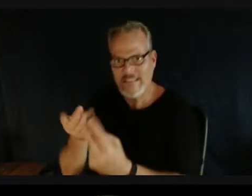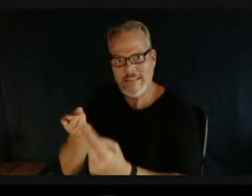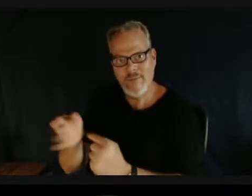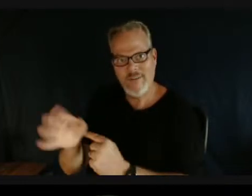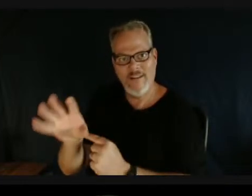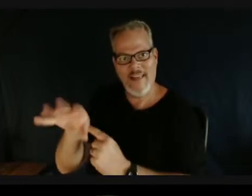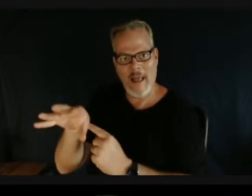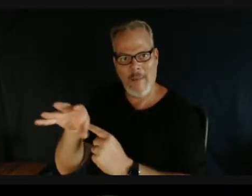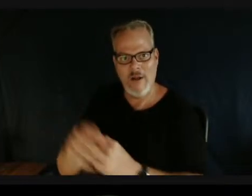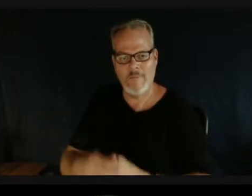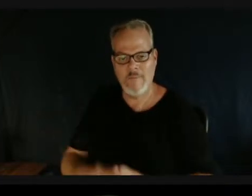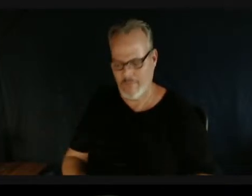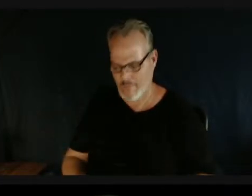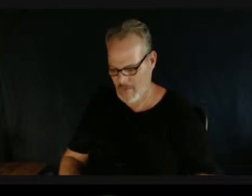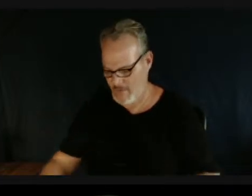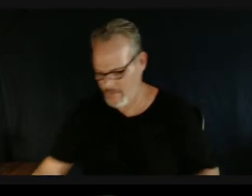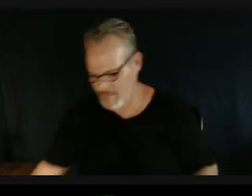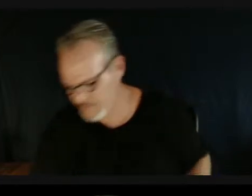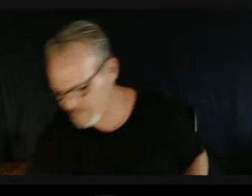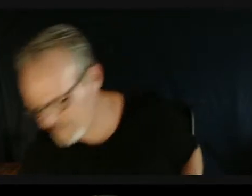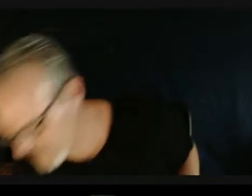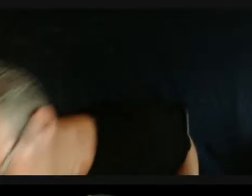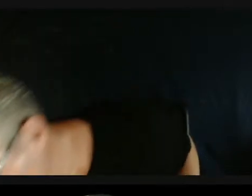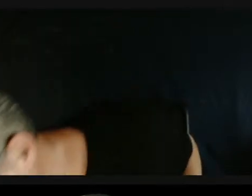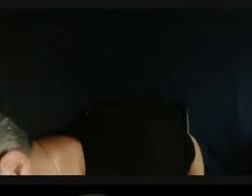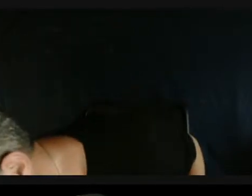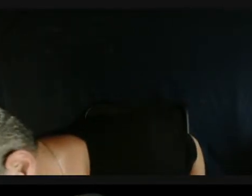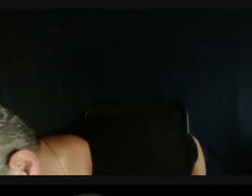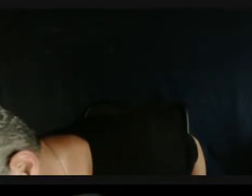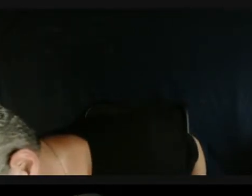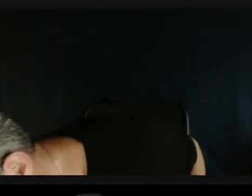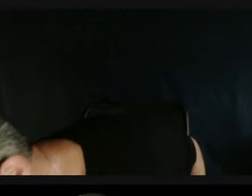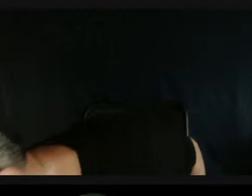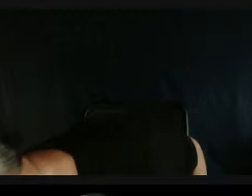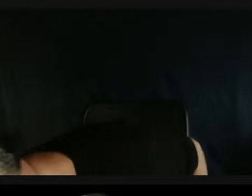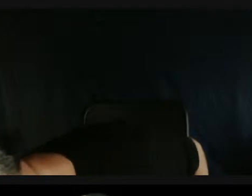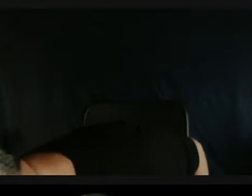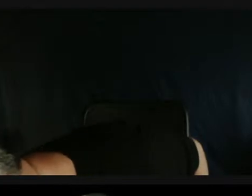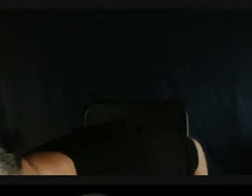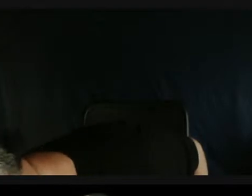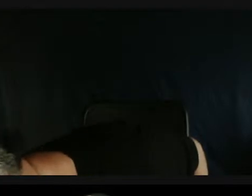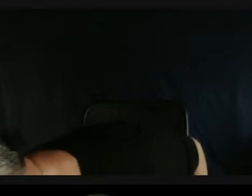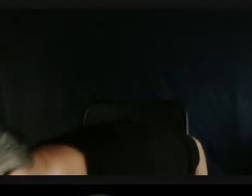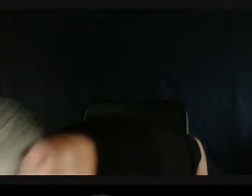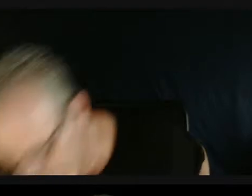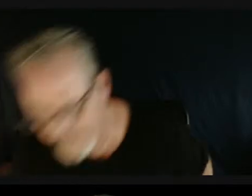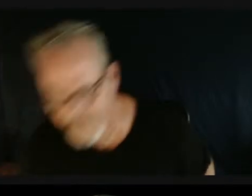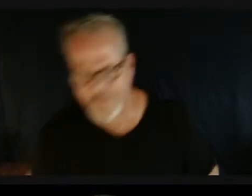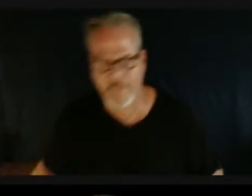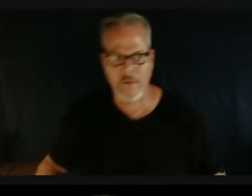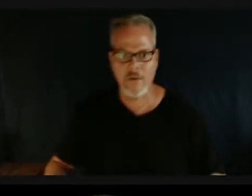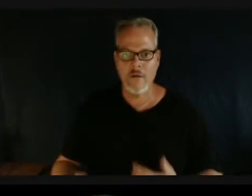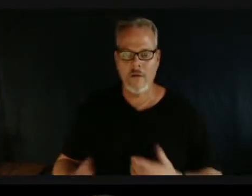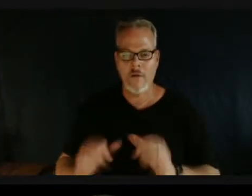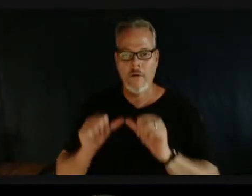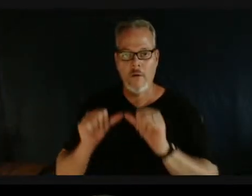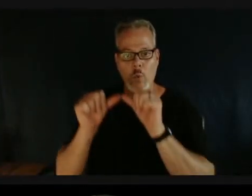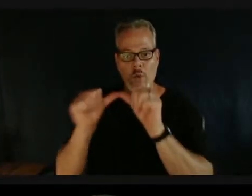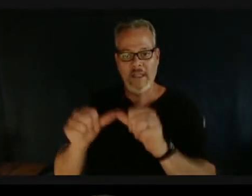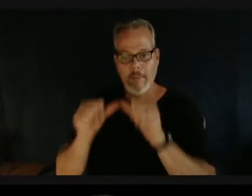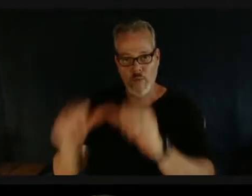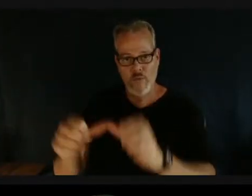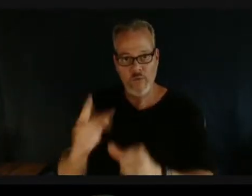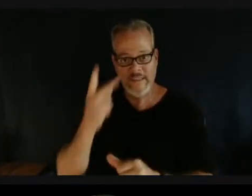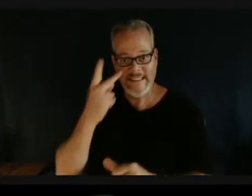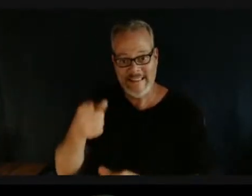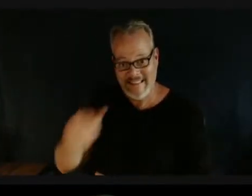Pretty interesting to see all that. We'll keep it moving to the S2 camera before it goes offline. So here we are back on Monday still.